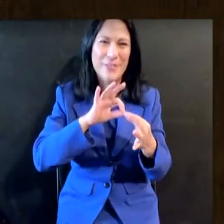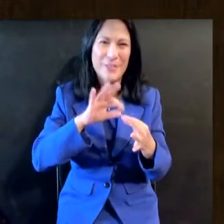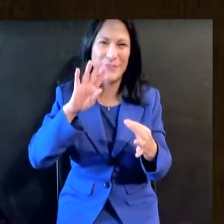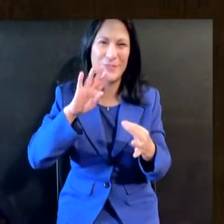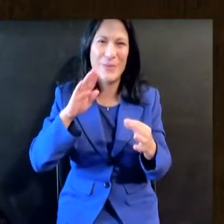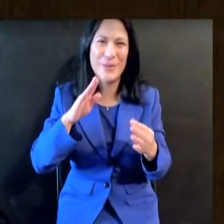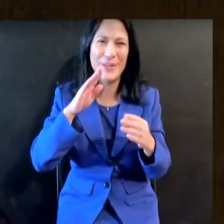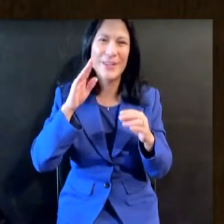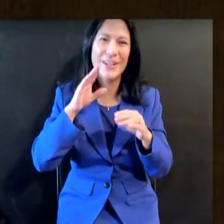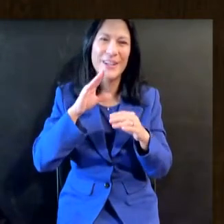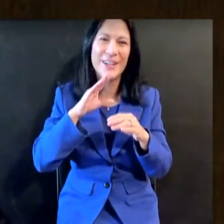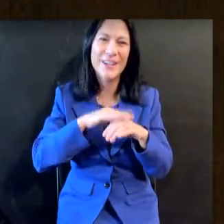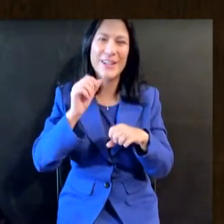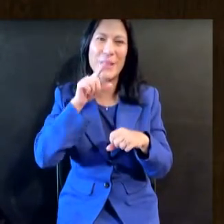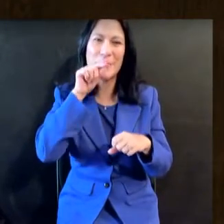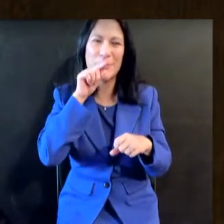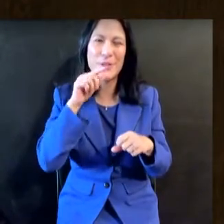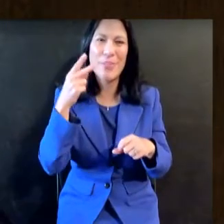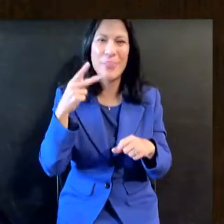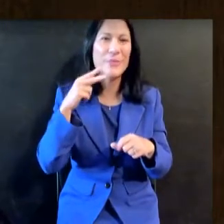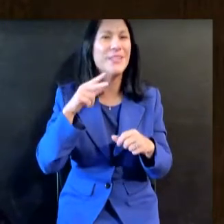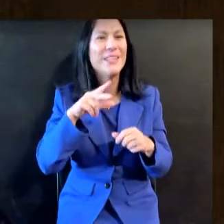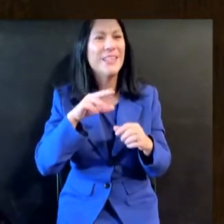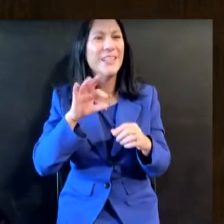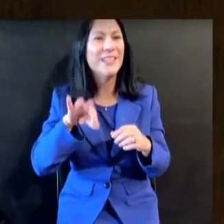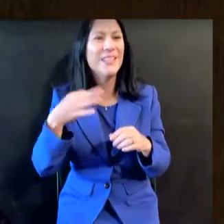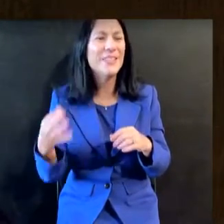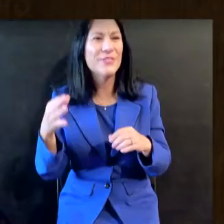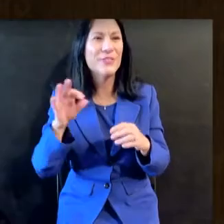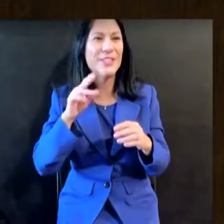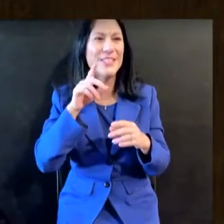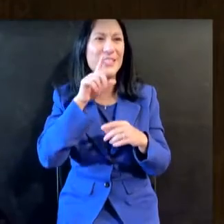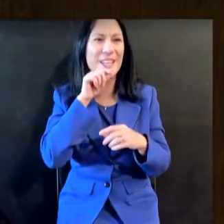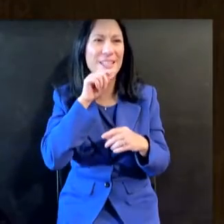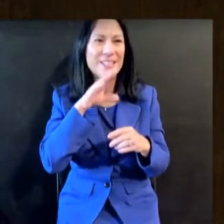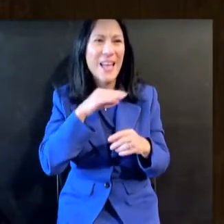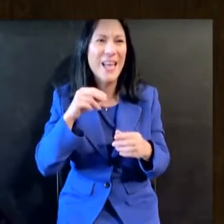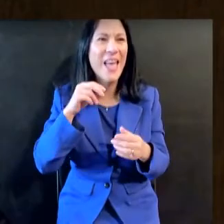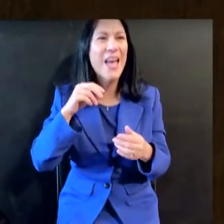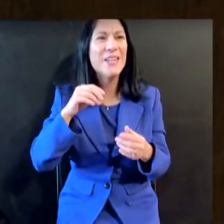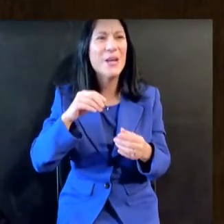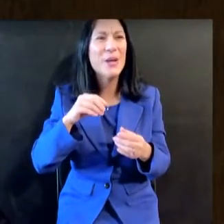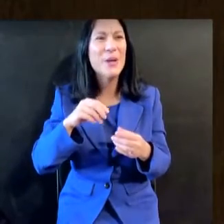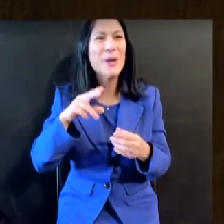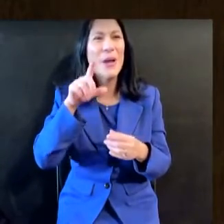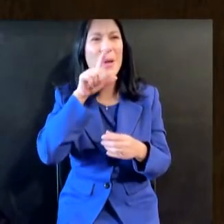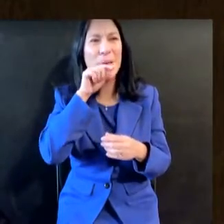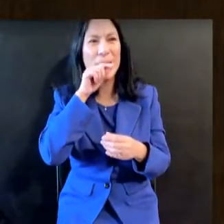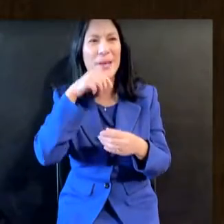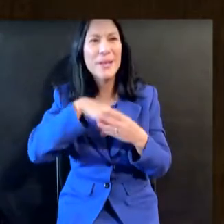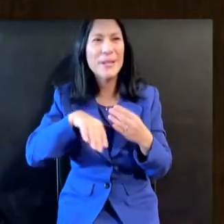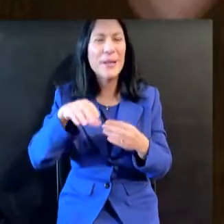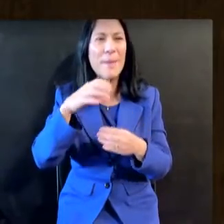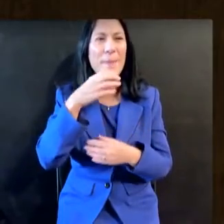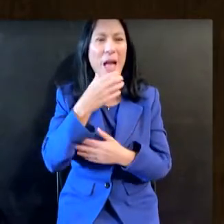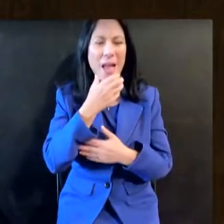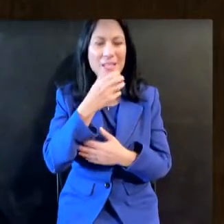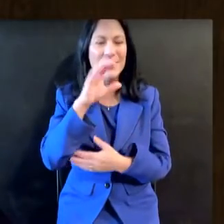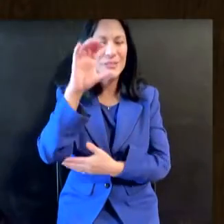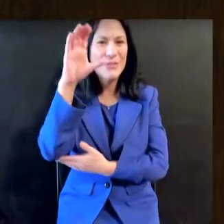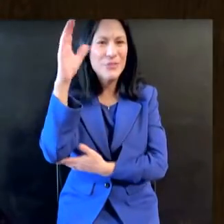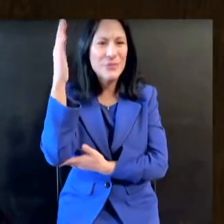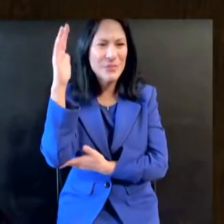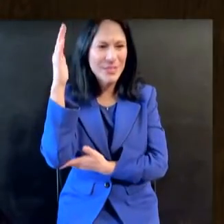4 calling birds, 3 French hens, 2 turtle doves, and a partridge in a